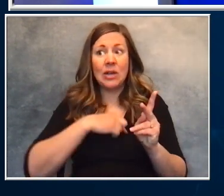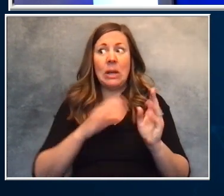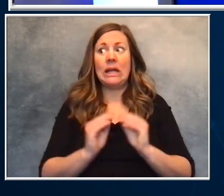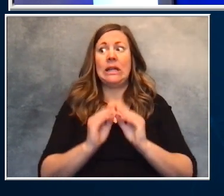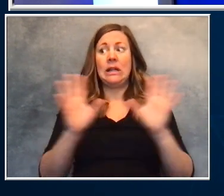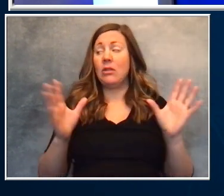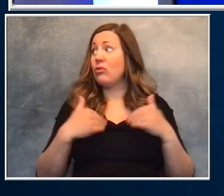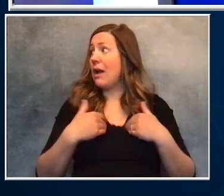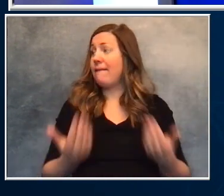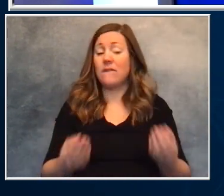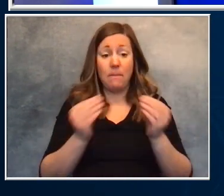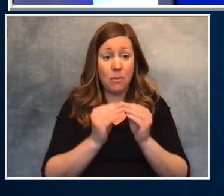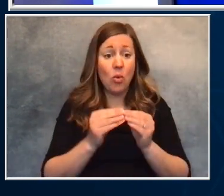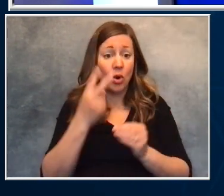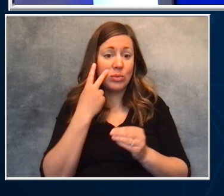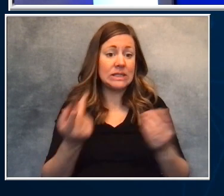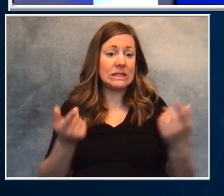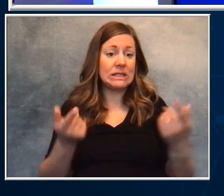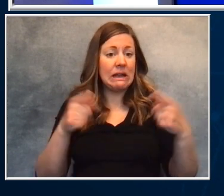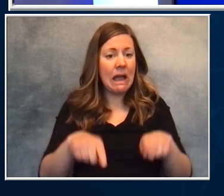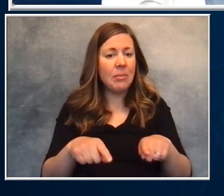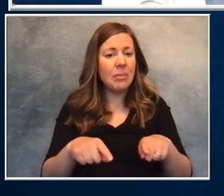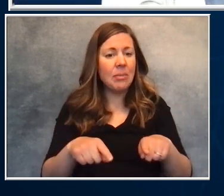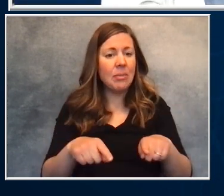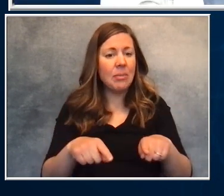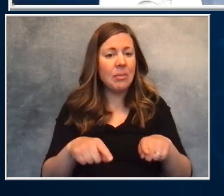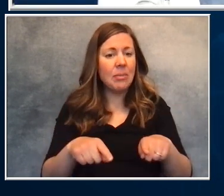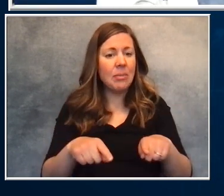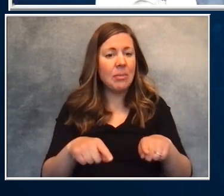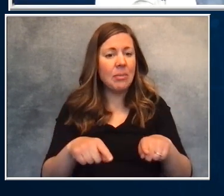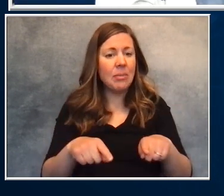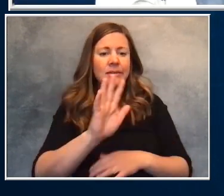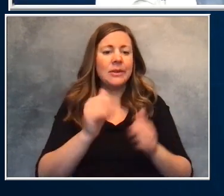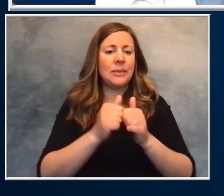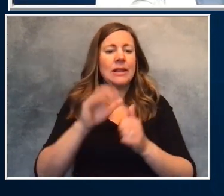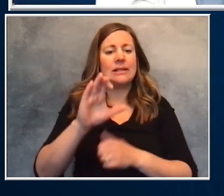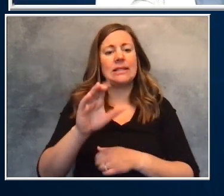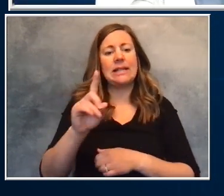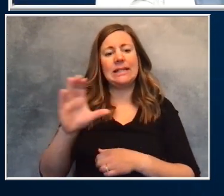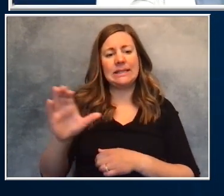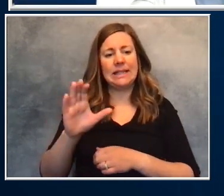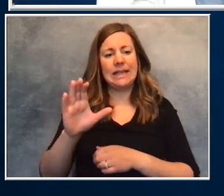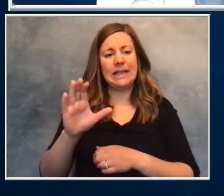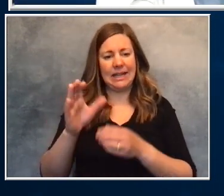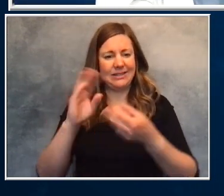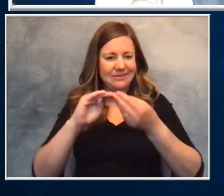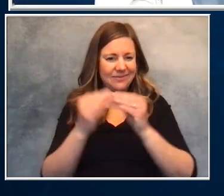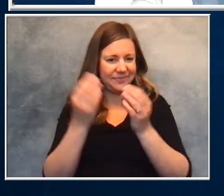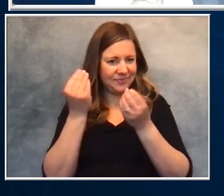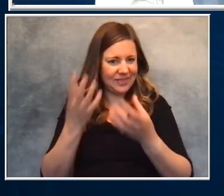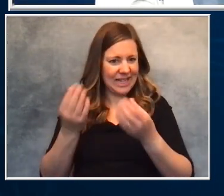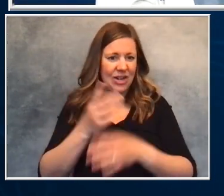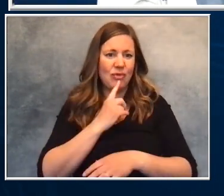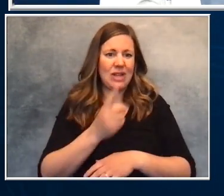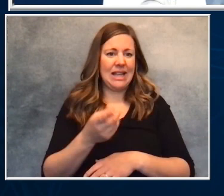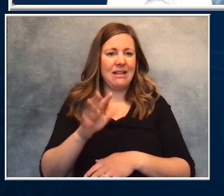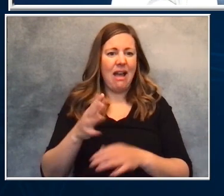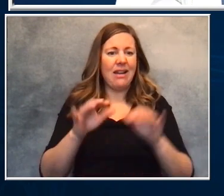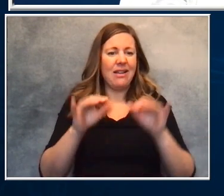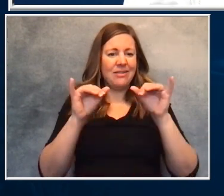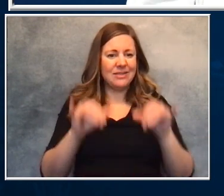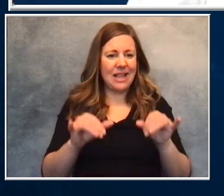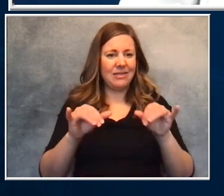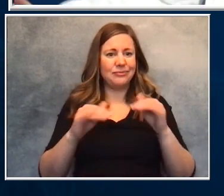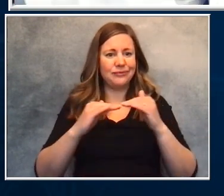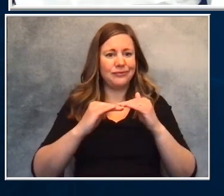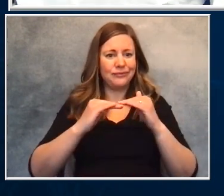and you kind of see that happening nationally. You watch the CDC data pretty closely, and it just is kind of hanging out on this plateau at the moment. Yeah. And